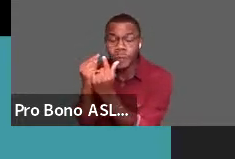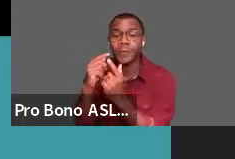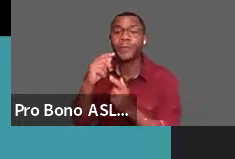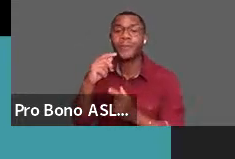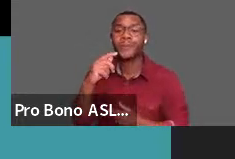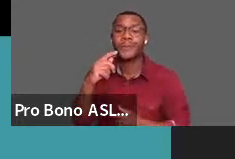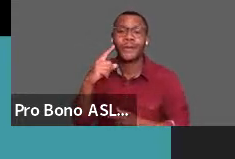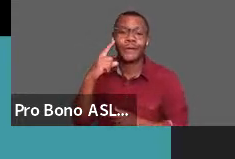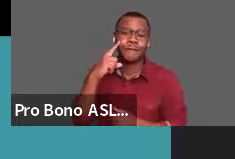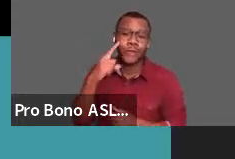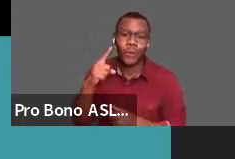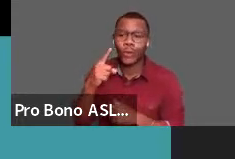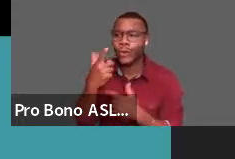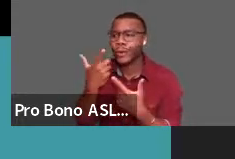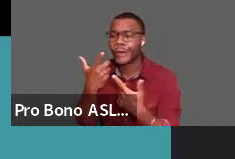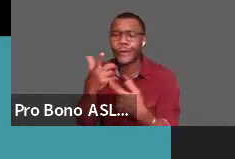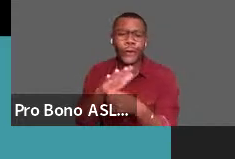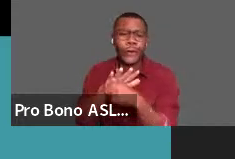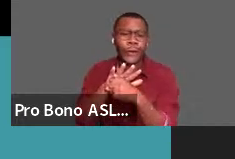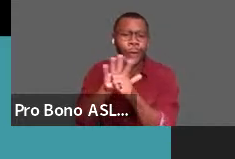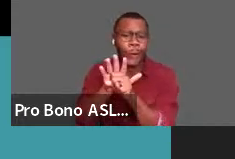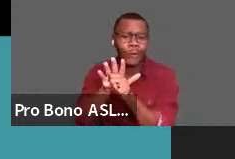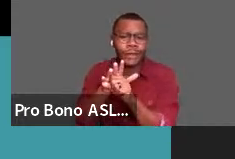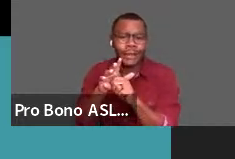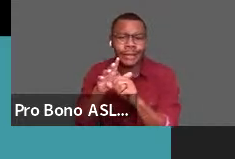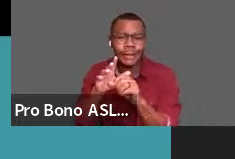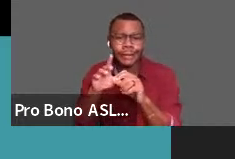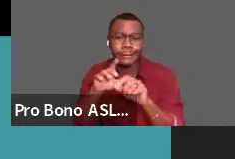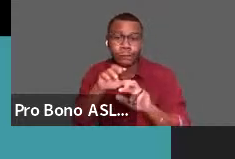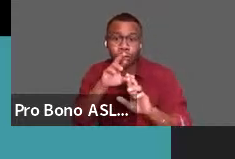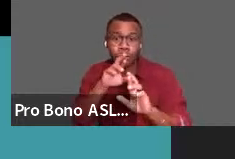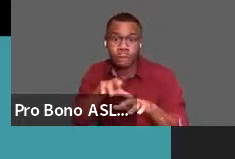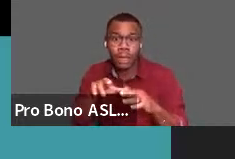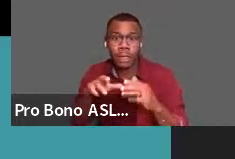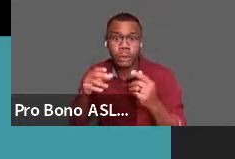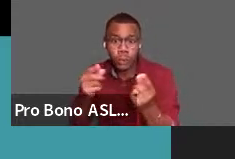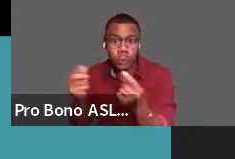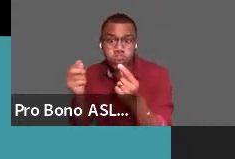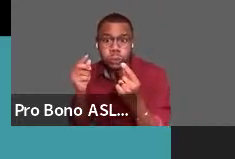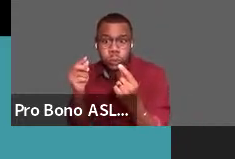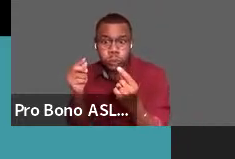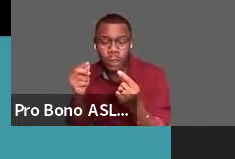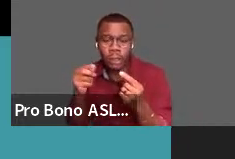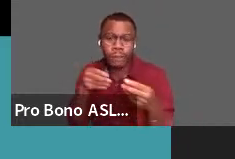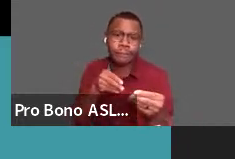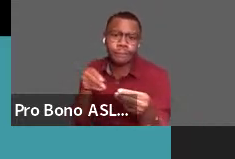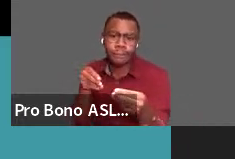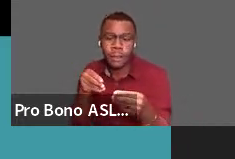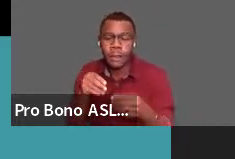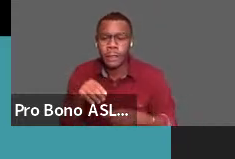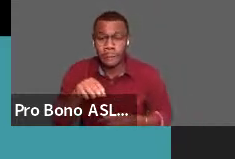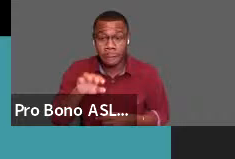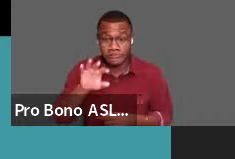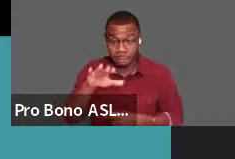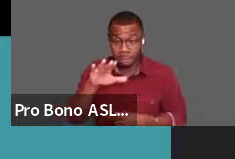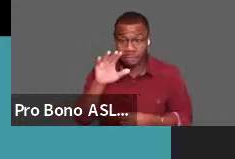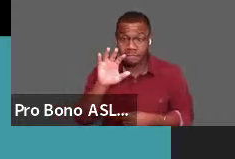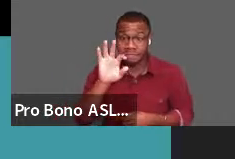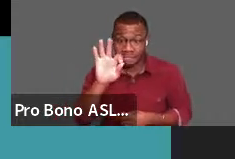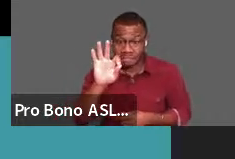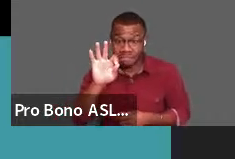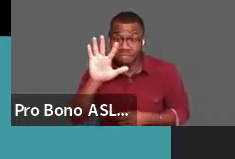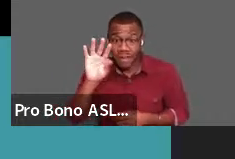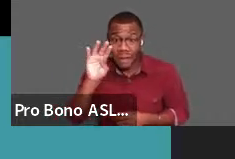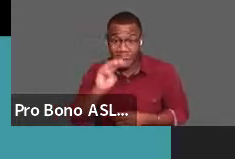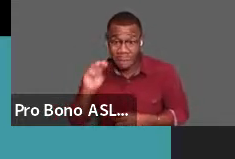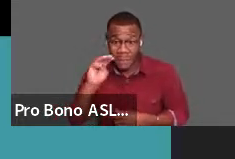COVID response efforts. And among the things, and I'll just list a few, there was 95 million that went to the Department of